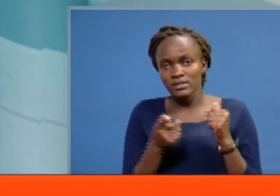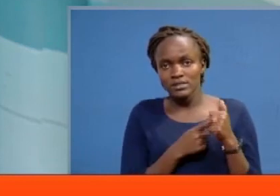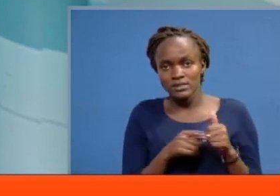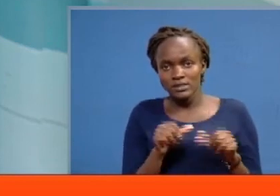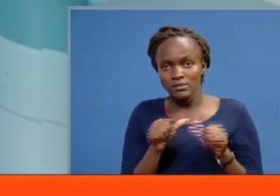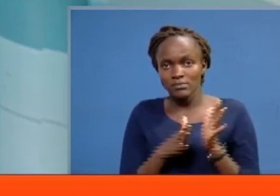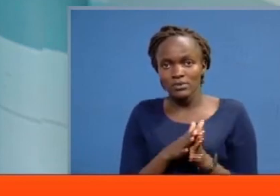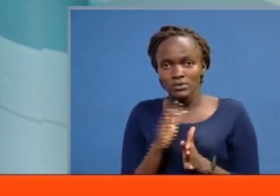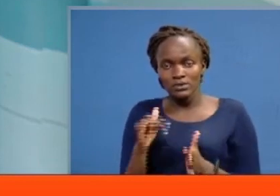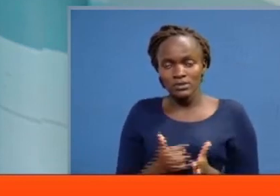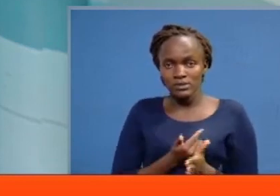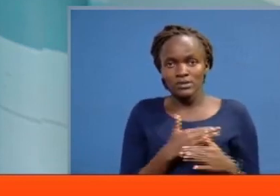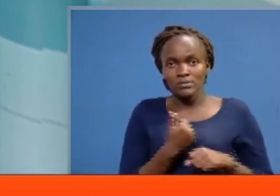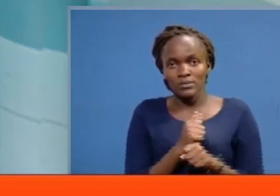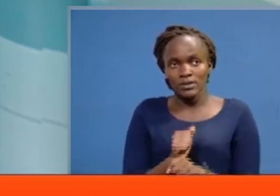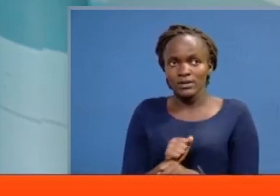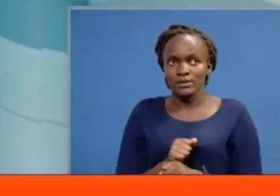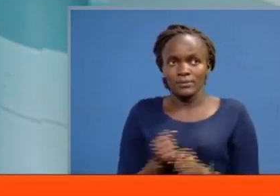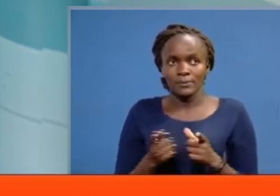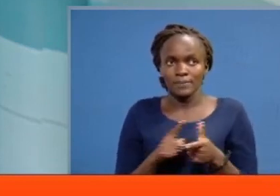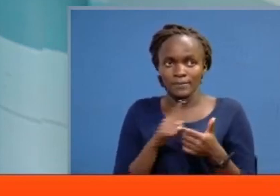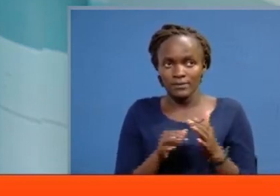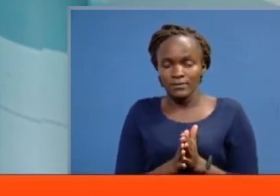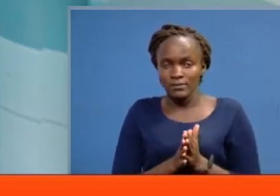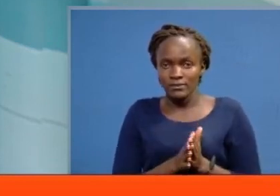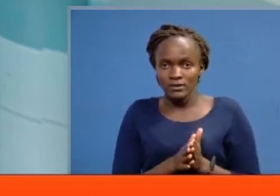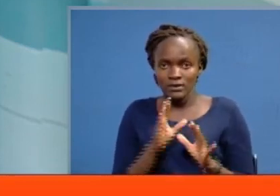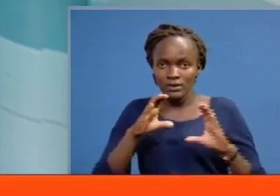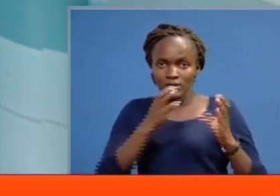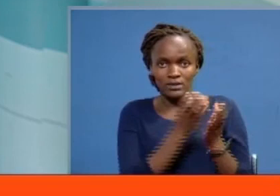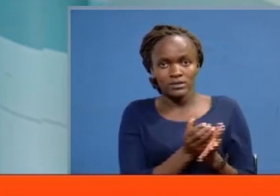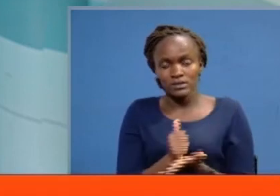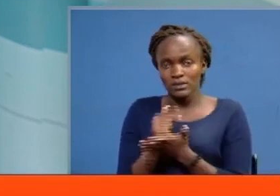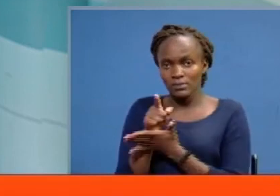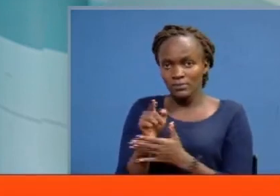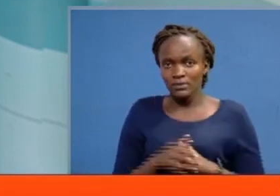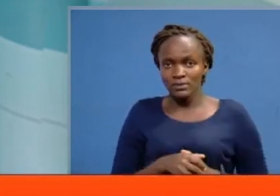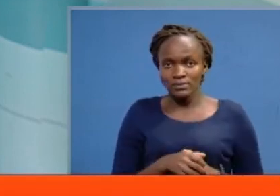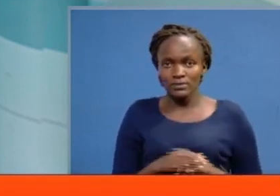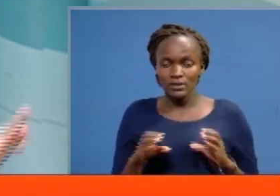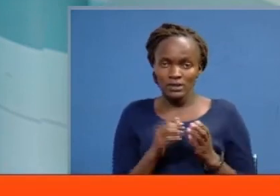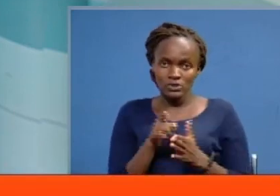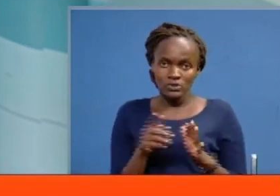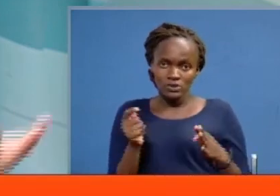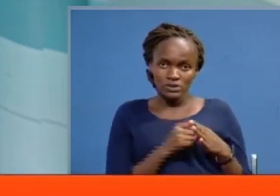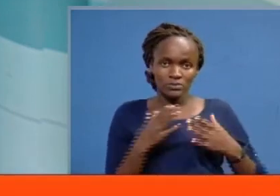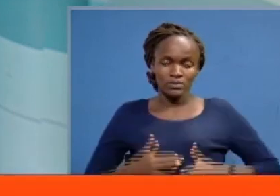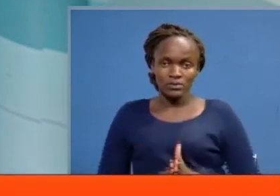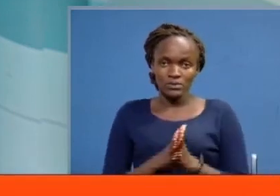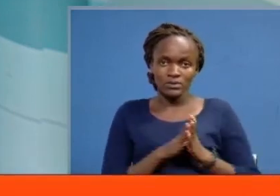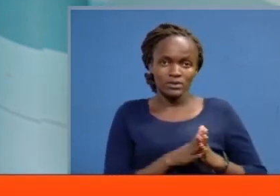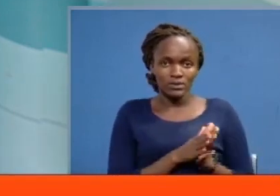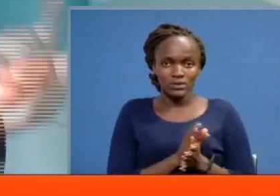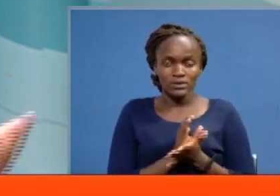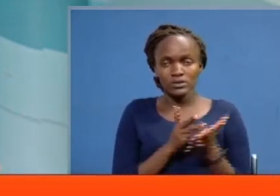personal branding. You can go to our website and apply for that class, and I hope it will help you. During the class, you're going to train people on career development